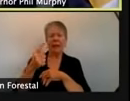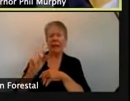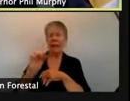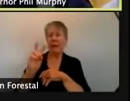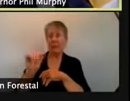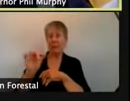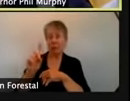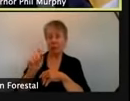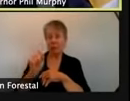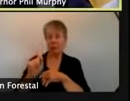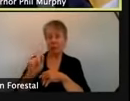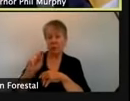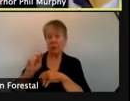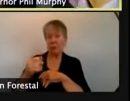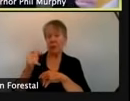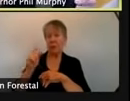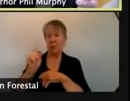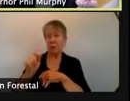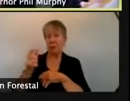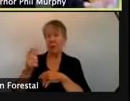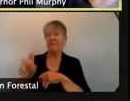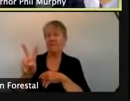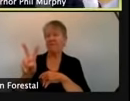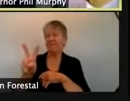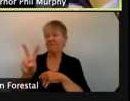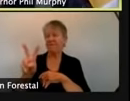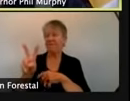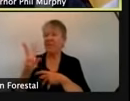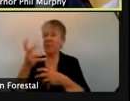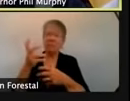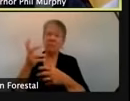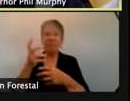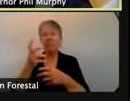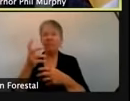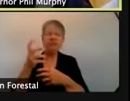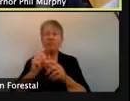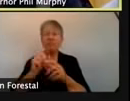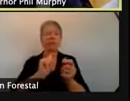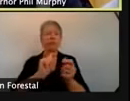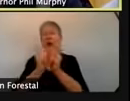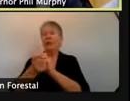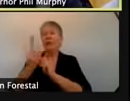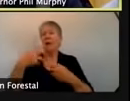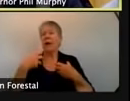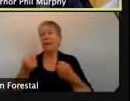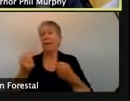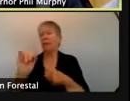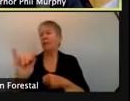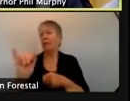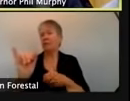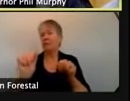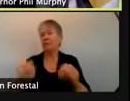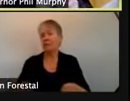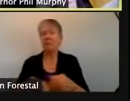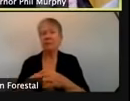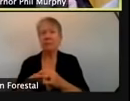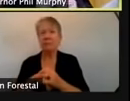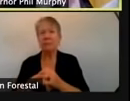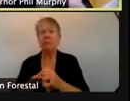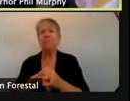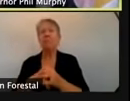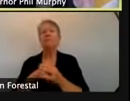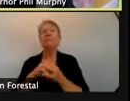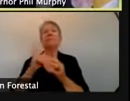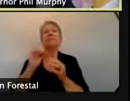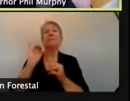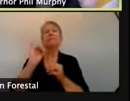assistance. Open enrollment will be twice as long this year as it was last year. It'll run through January 31st. But